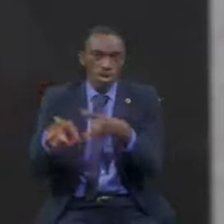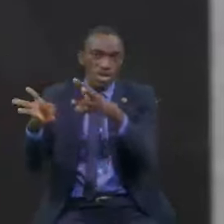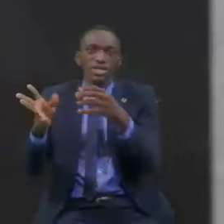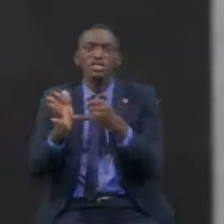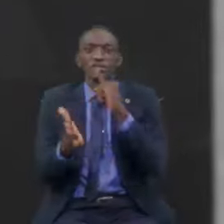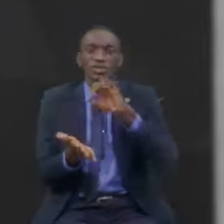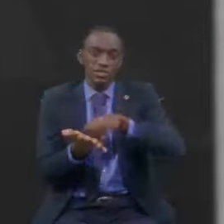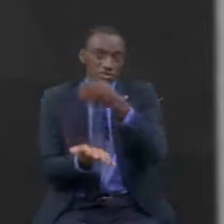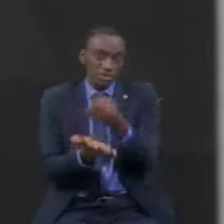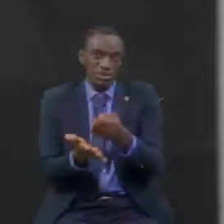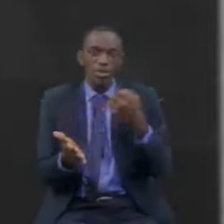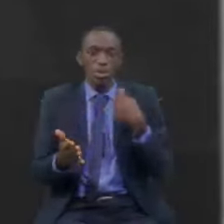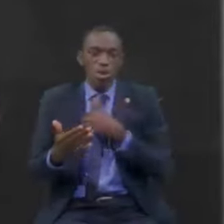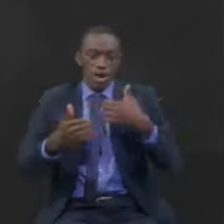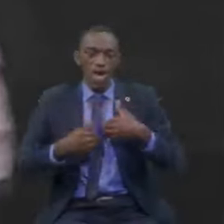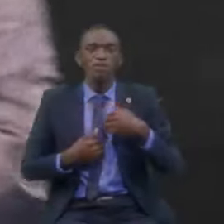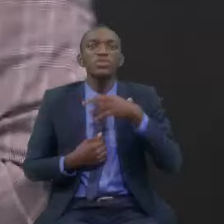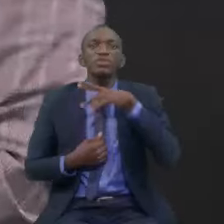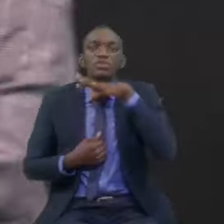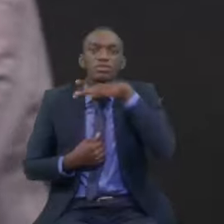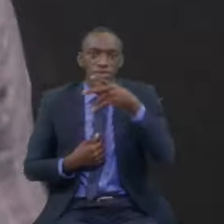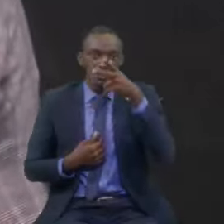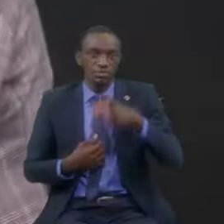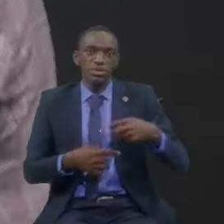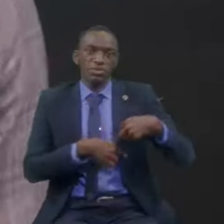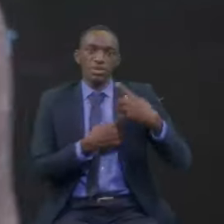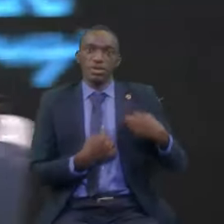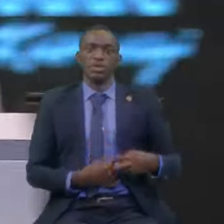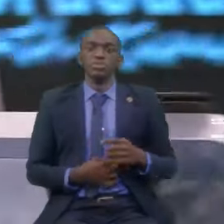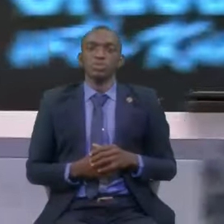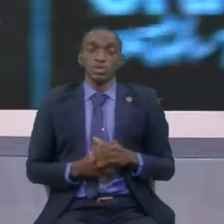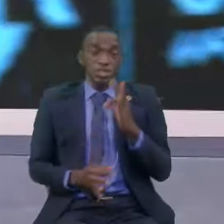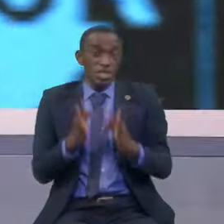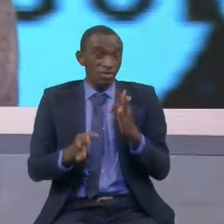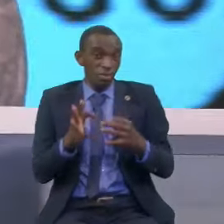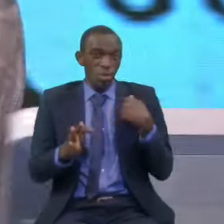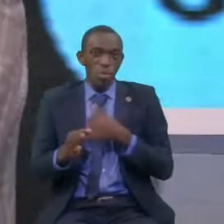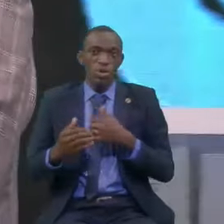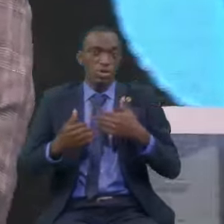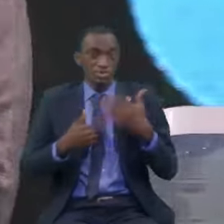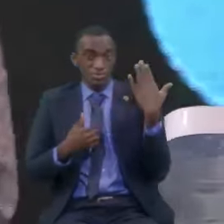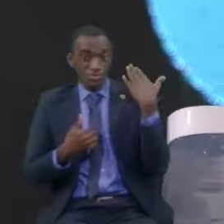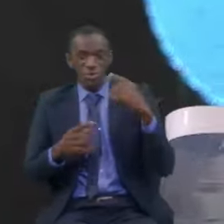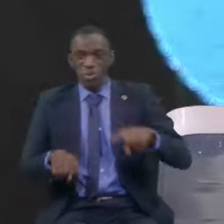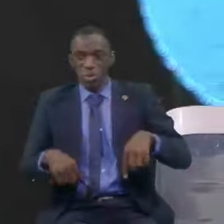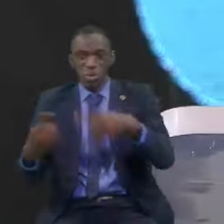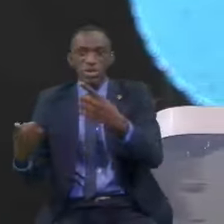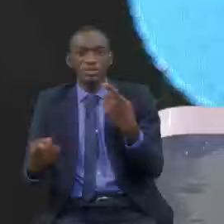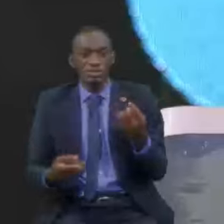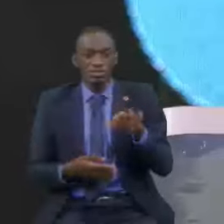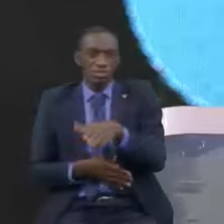defiled heart. If we've been going the crooked way, it's